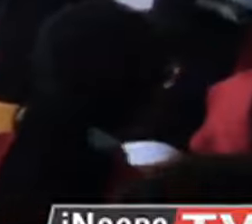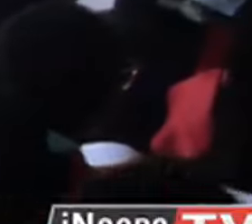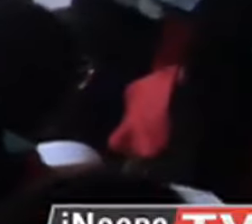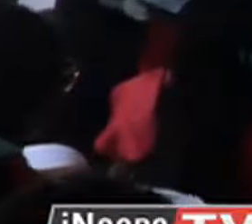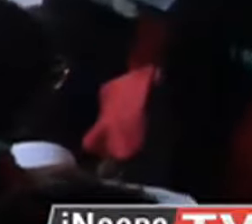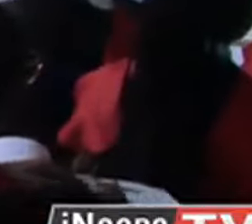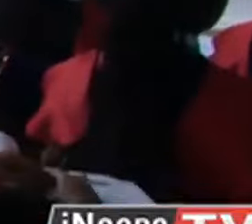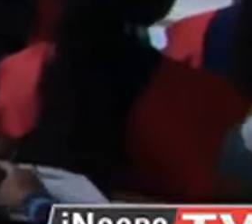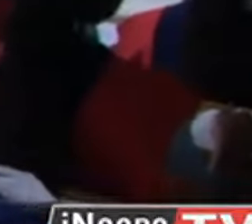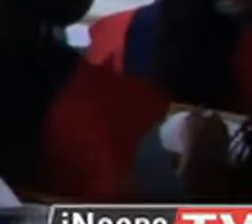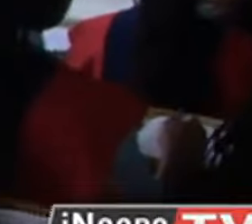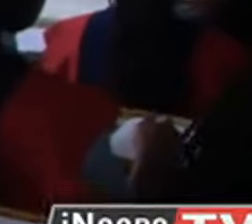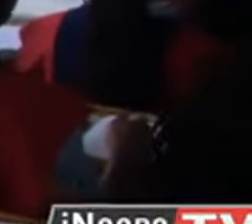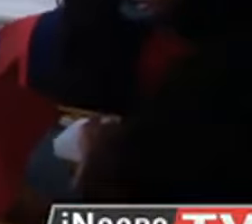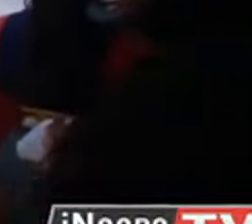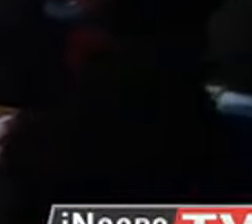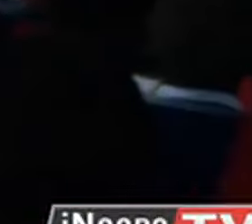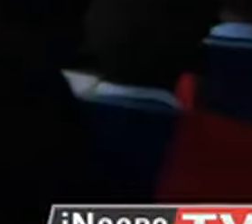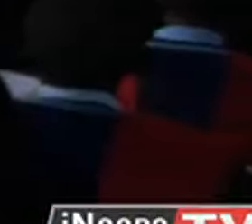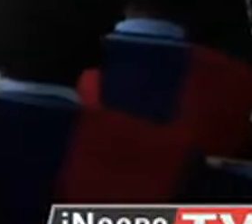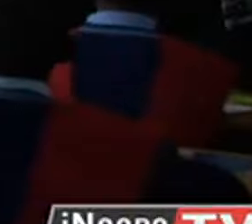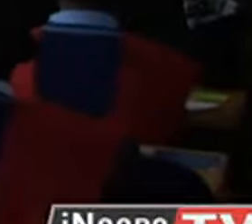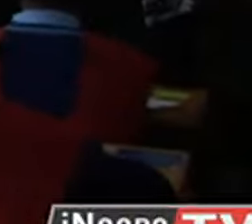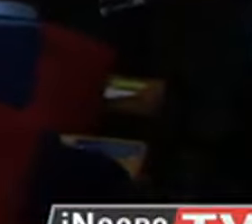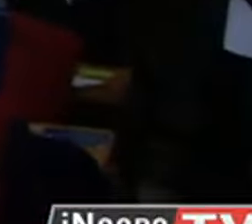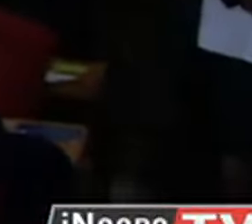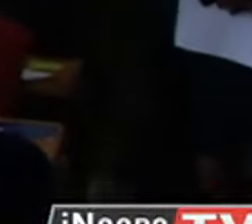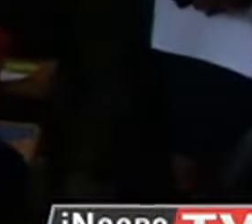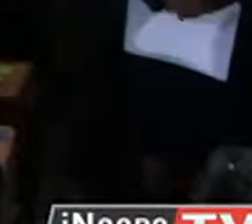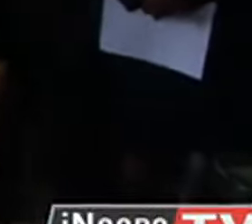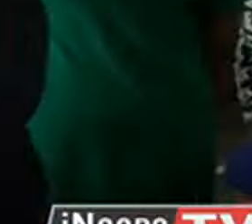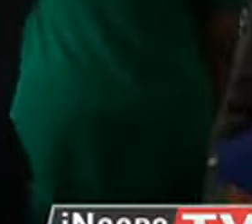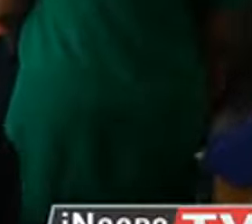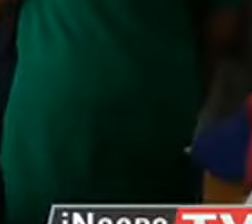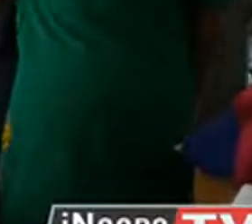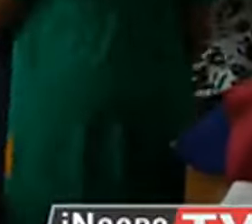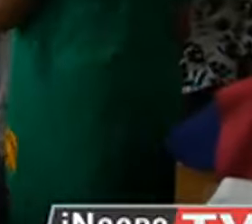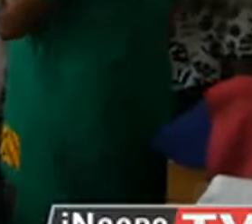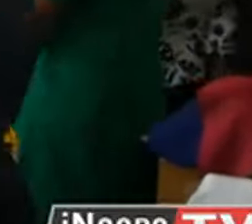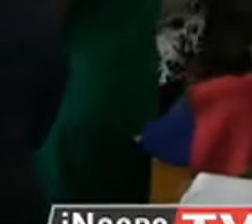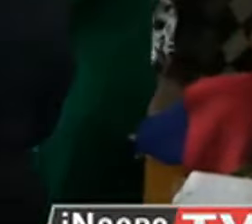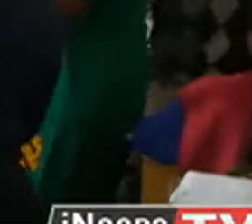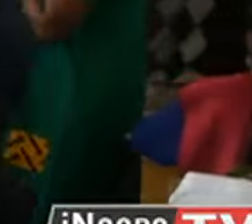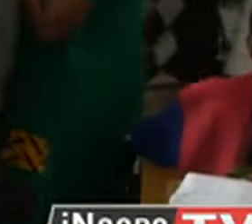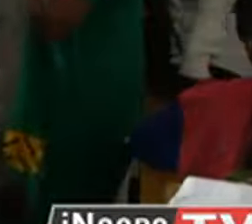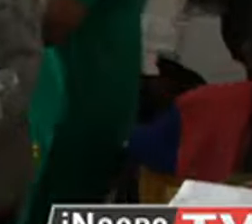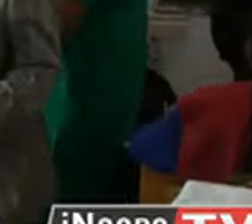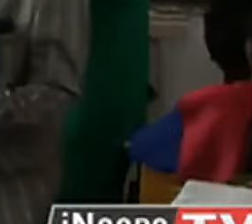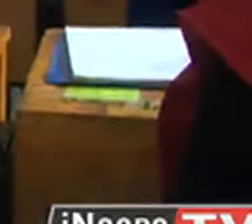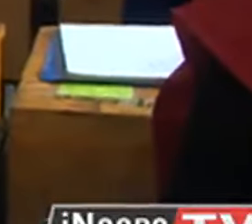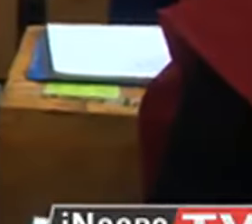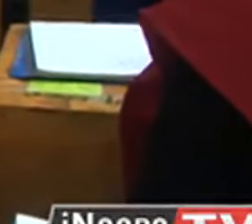These are the scenes expected in classrooms across the country in the next 50 days. Enumerators from the Kenya National Bureau of